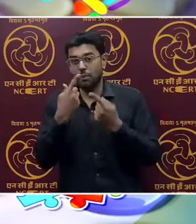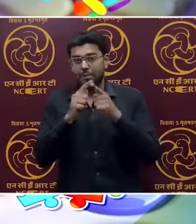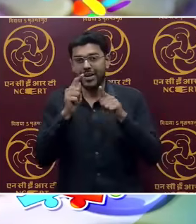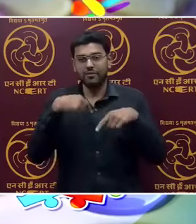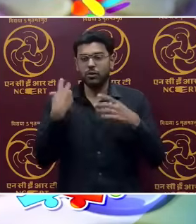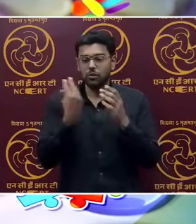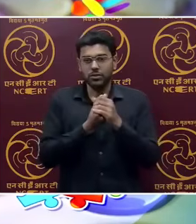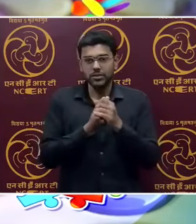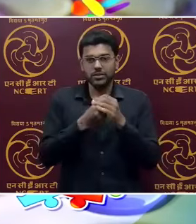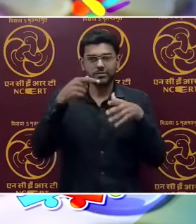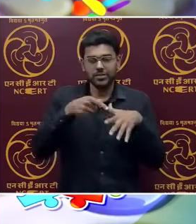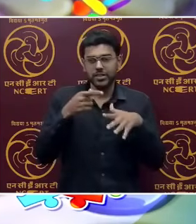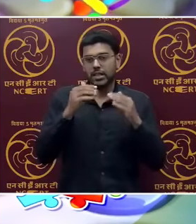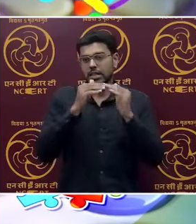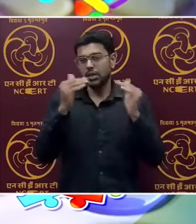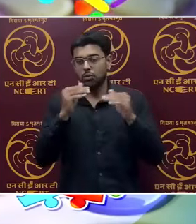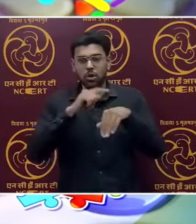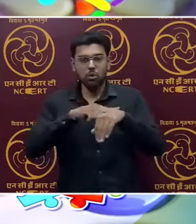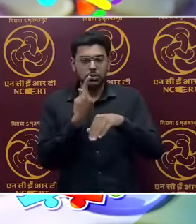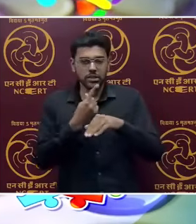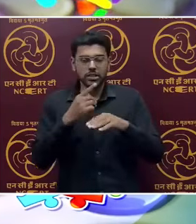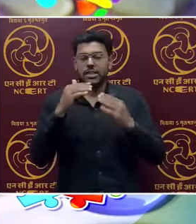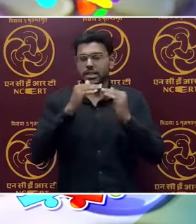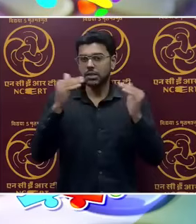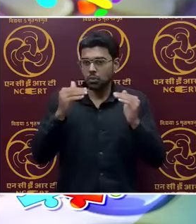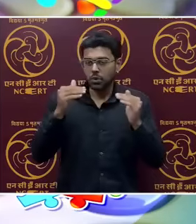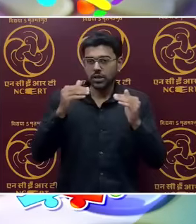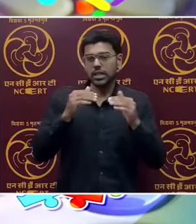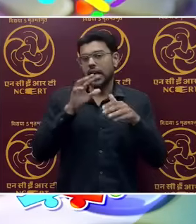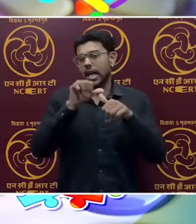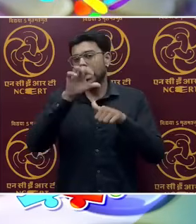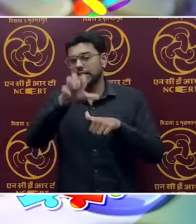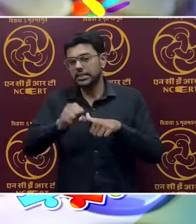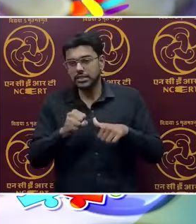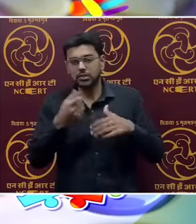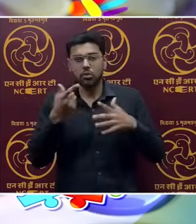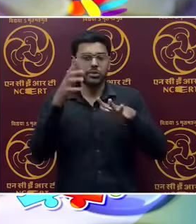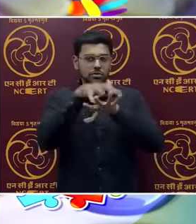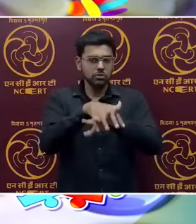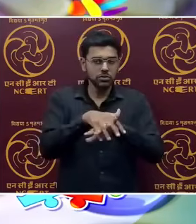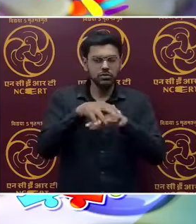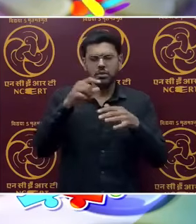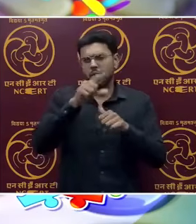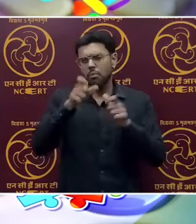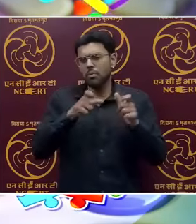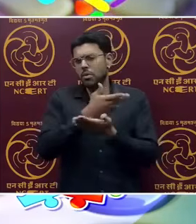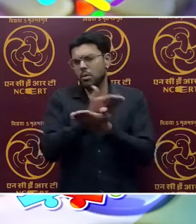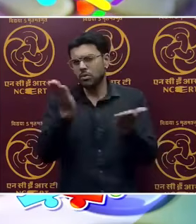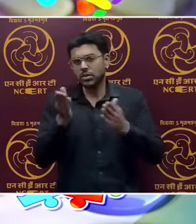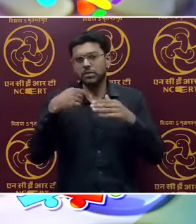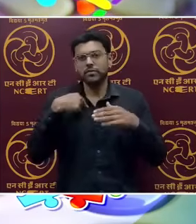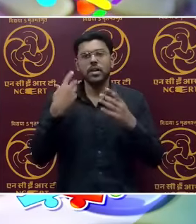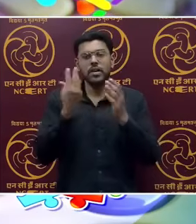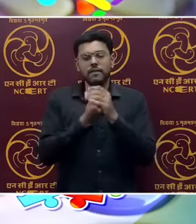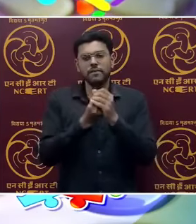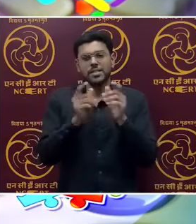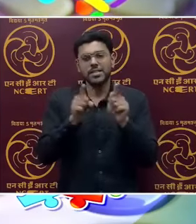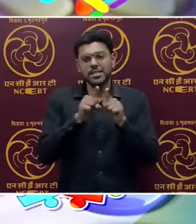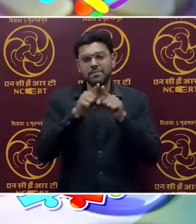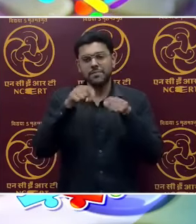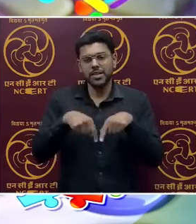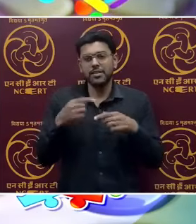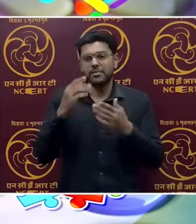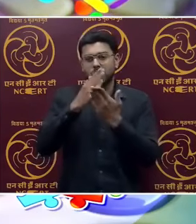talk about providing equal opportunities, equal access and inclusion to everybody out there, we also do the same through